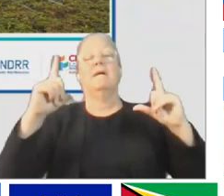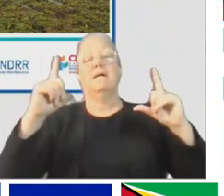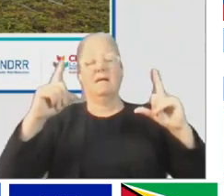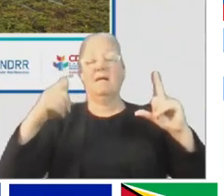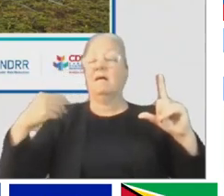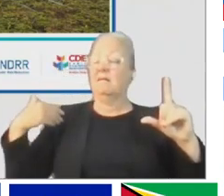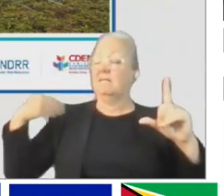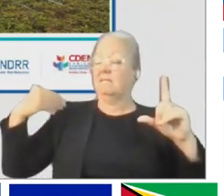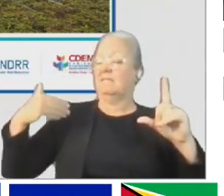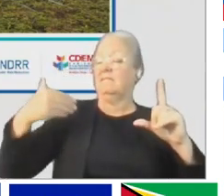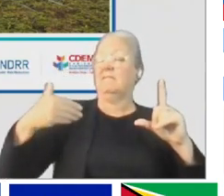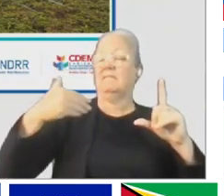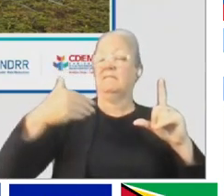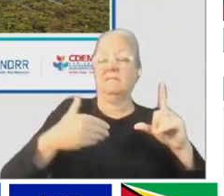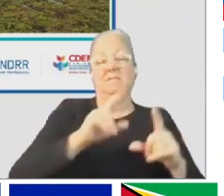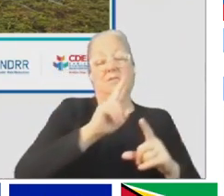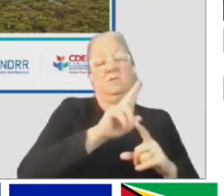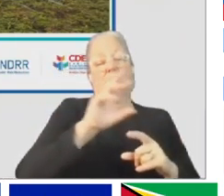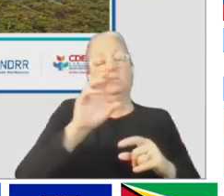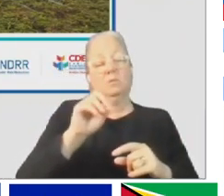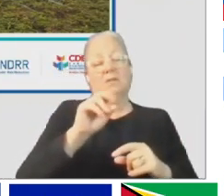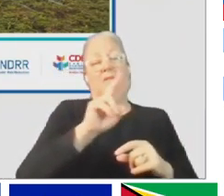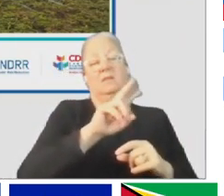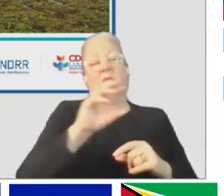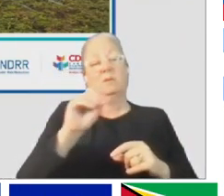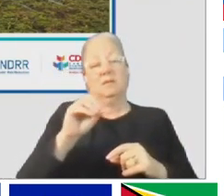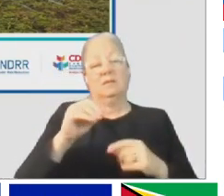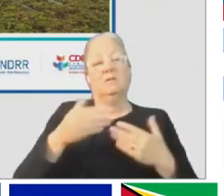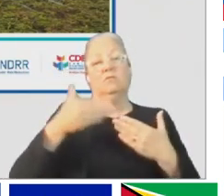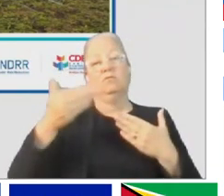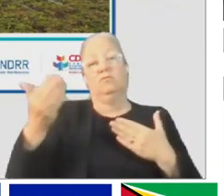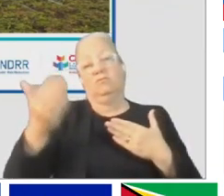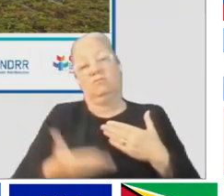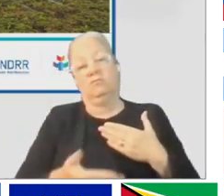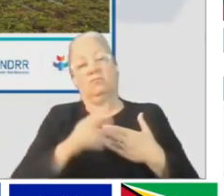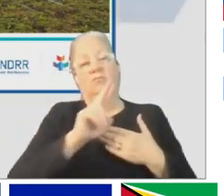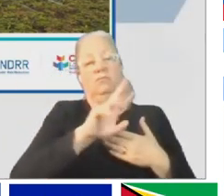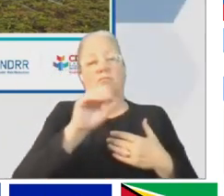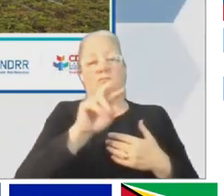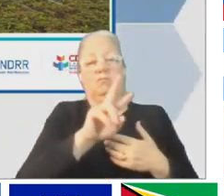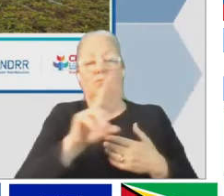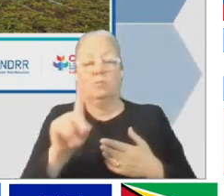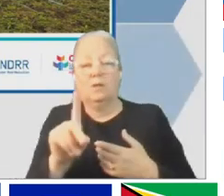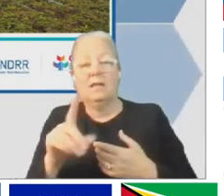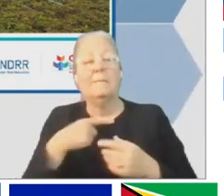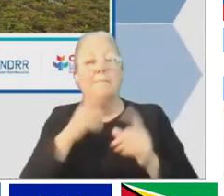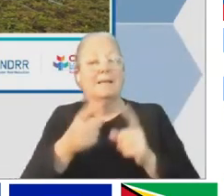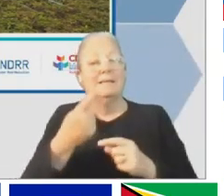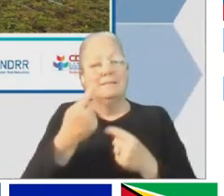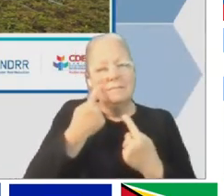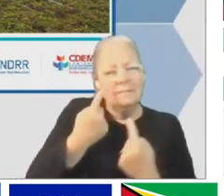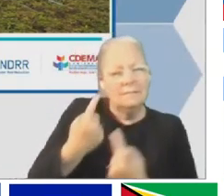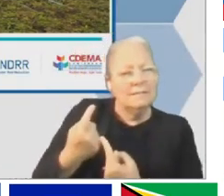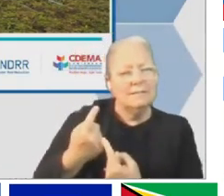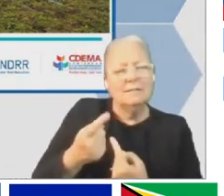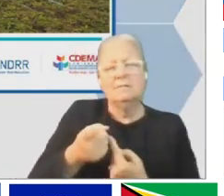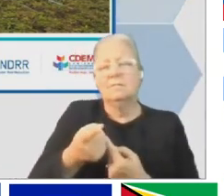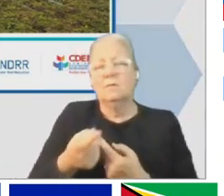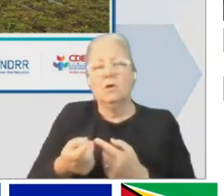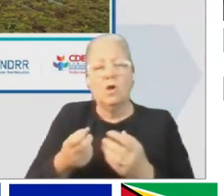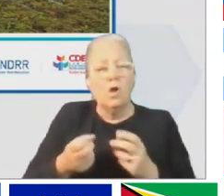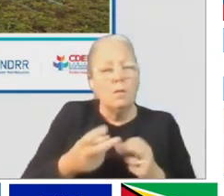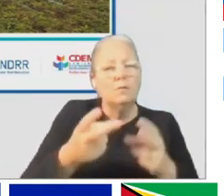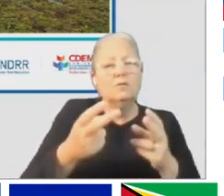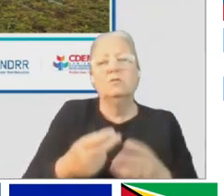into 2021, recognizing that we need to also see the opportunities in our partnerships with our military organizations,